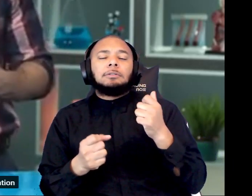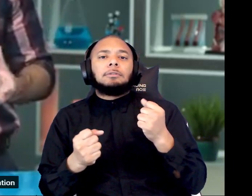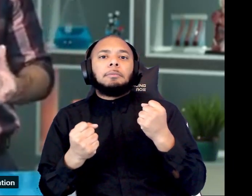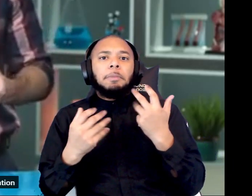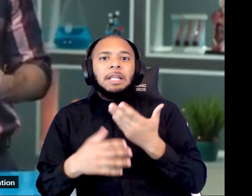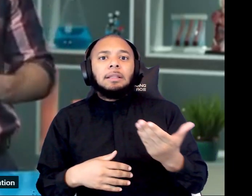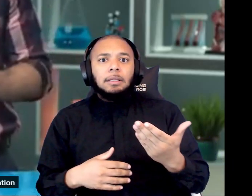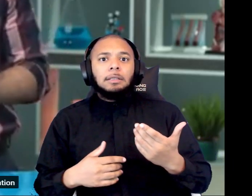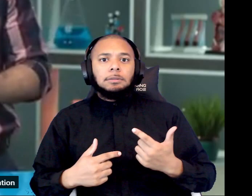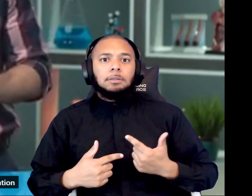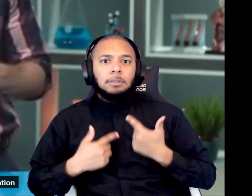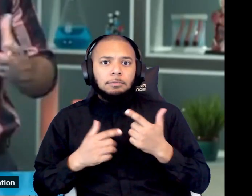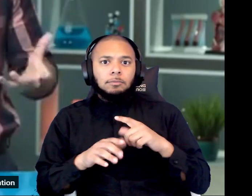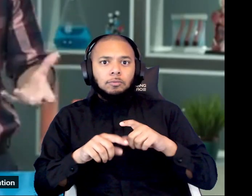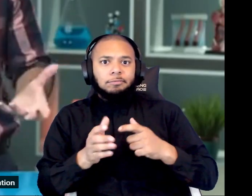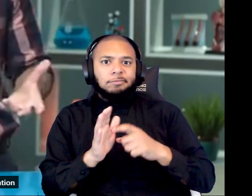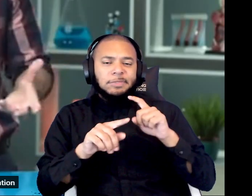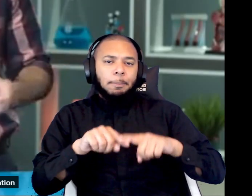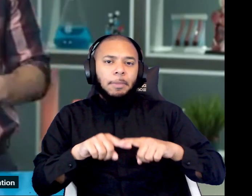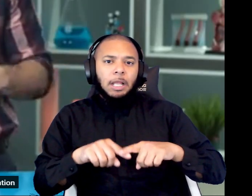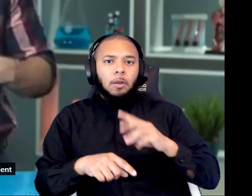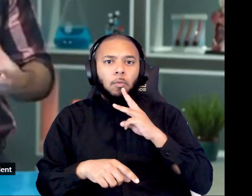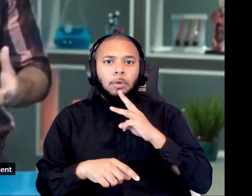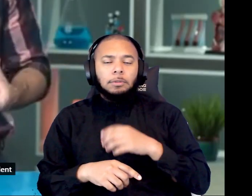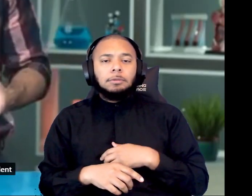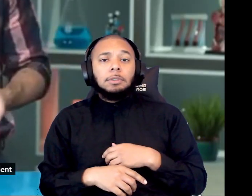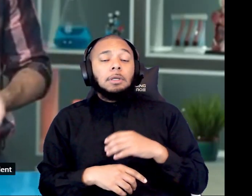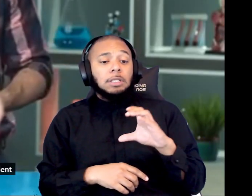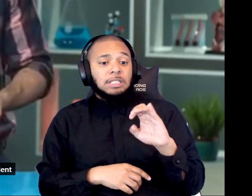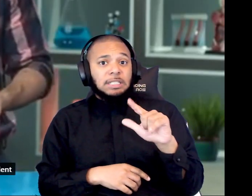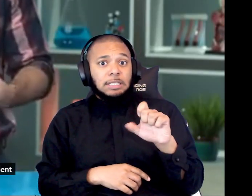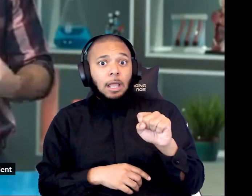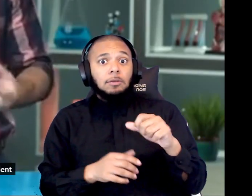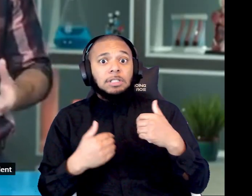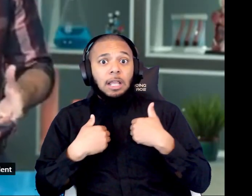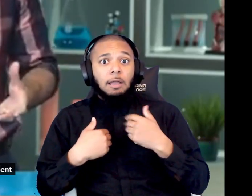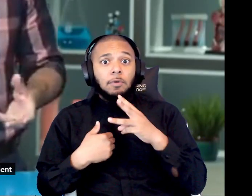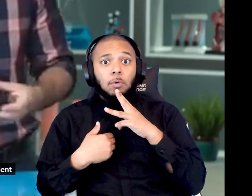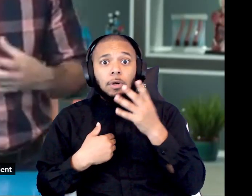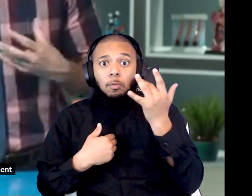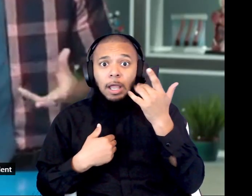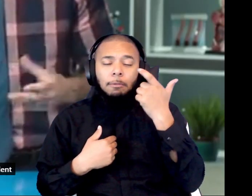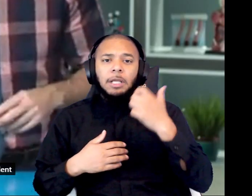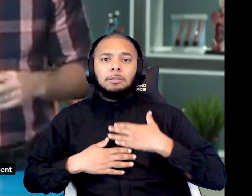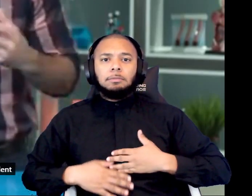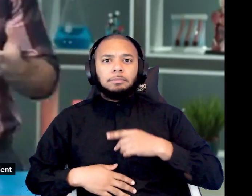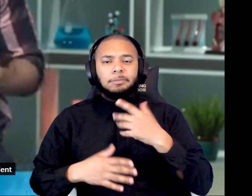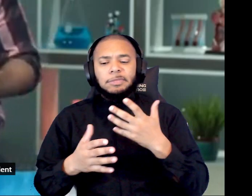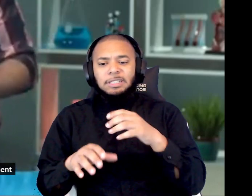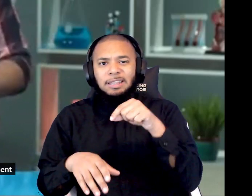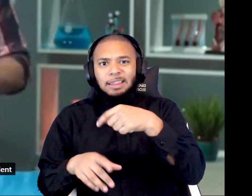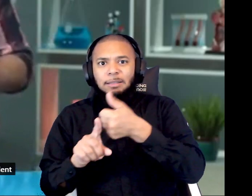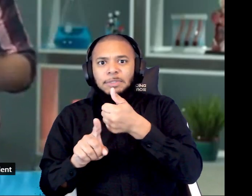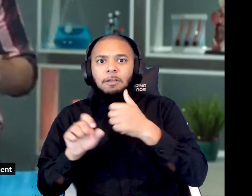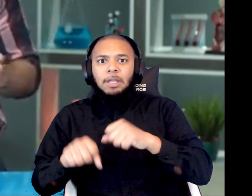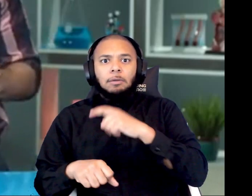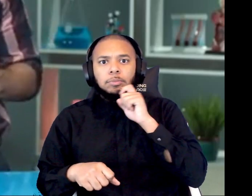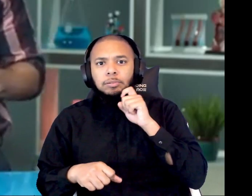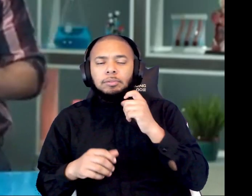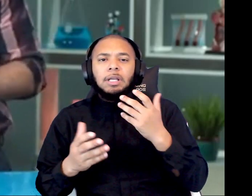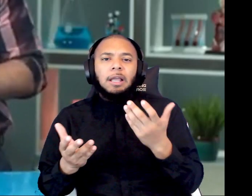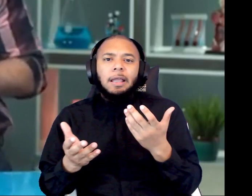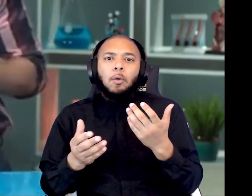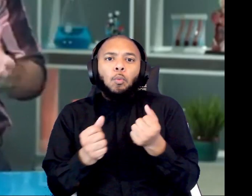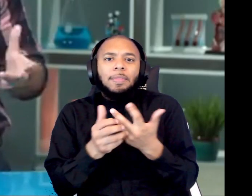our cells need water, because without water they get that dehydration, and so many chemical reactions are dependent on water. So like I said, these